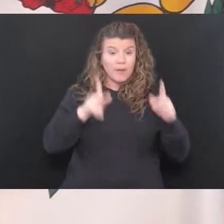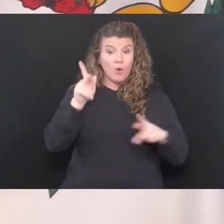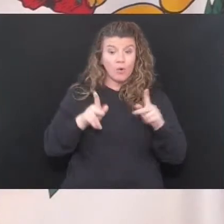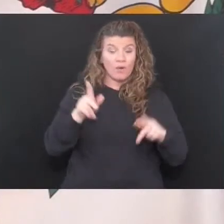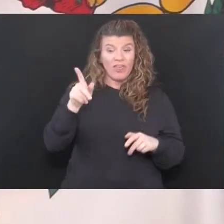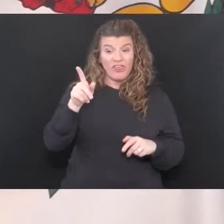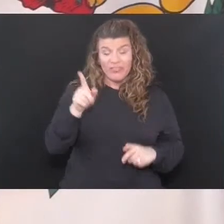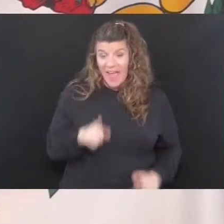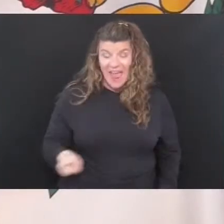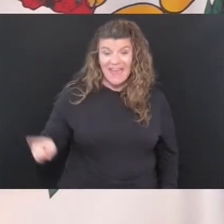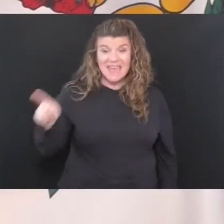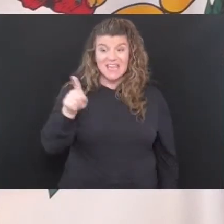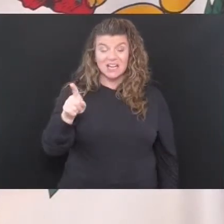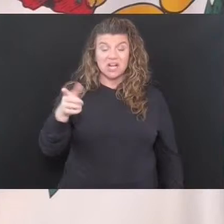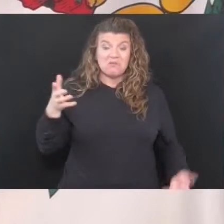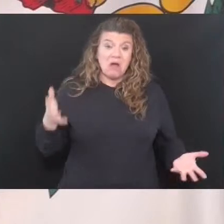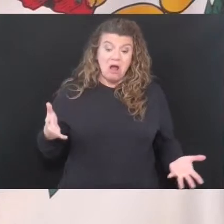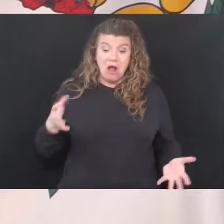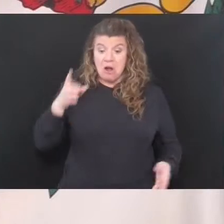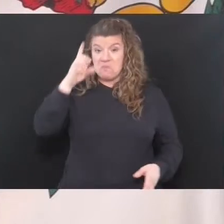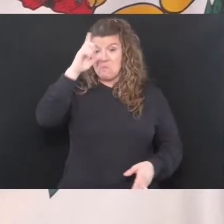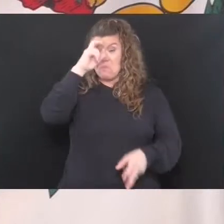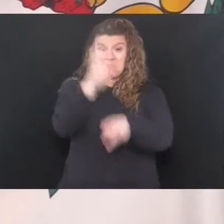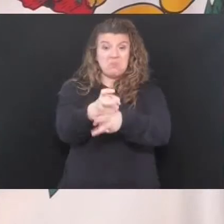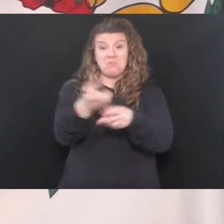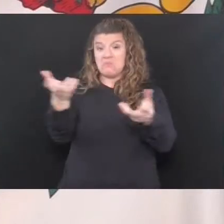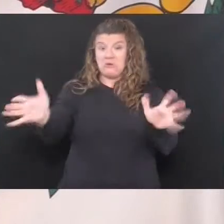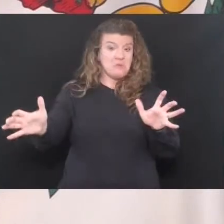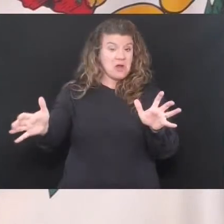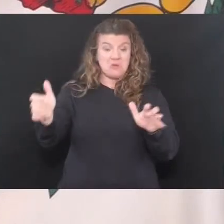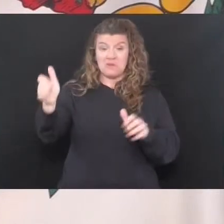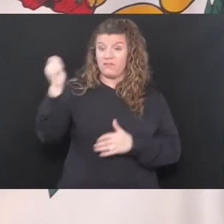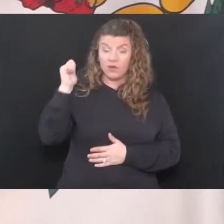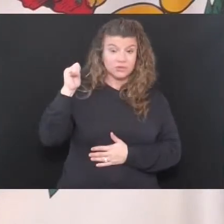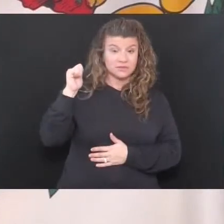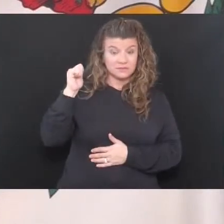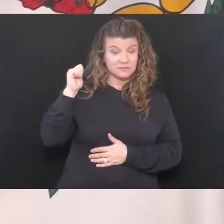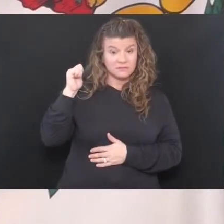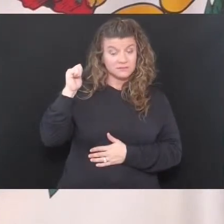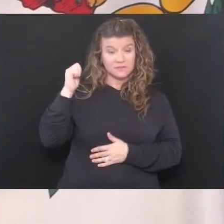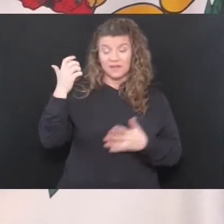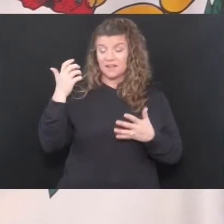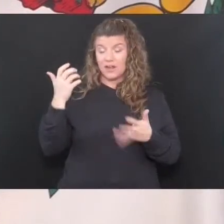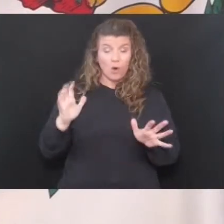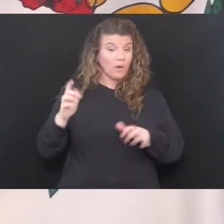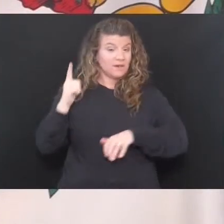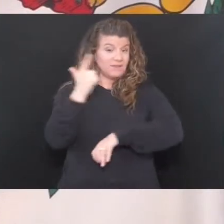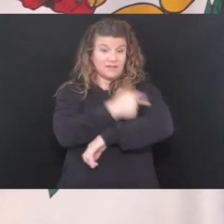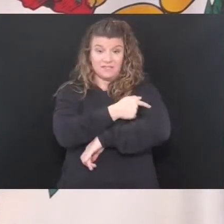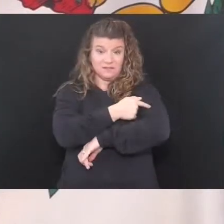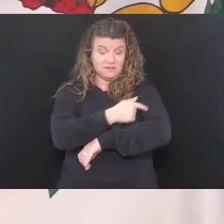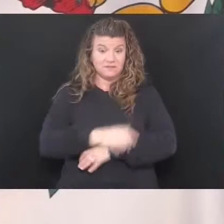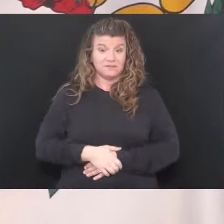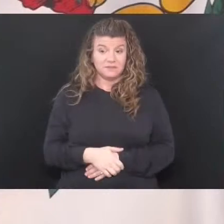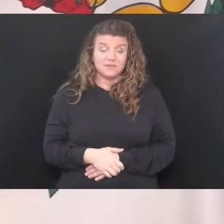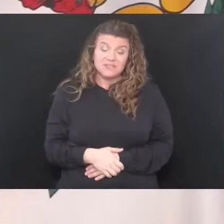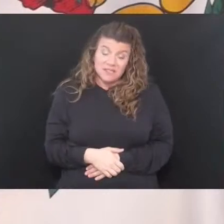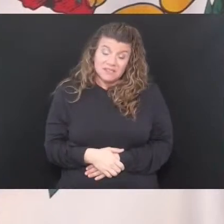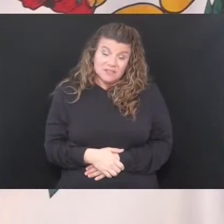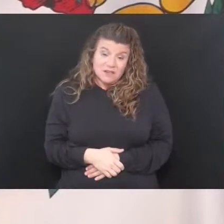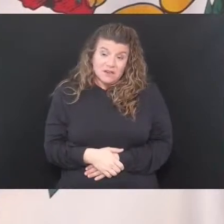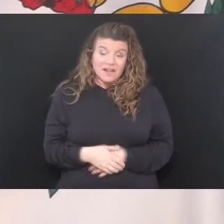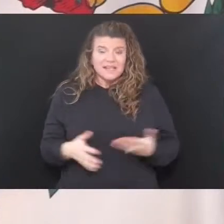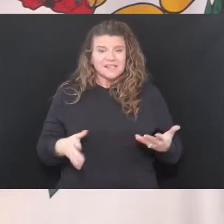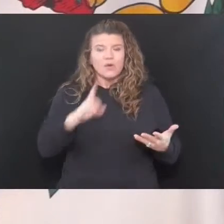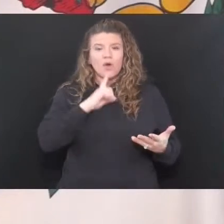just are either hard-headed or whatever it may be about taking the vaccine. And so it